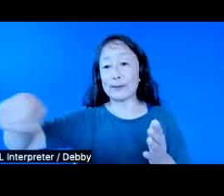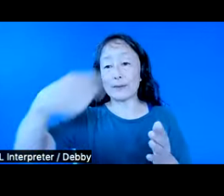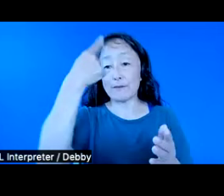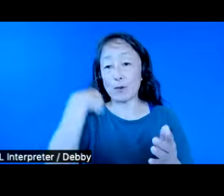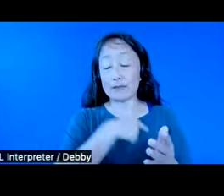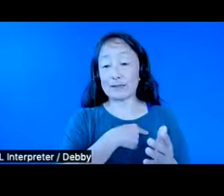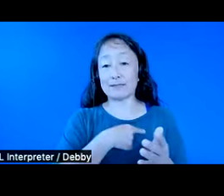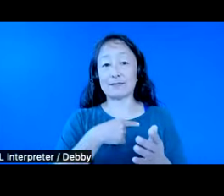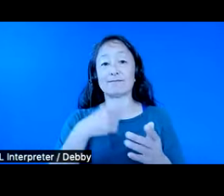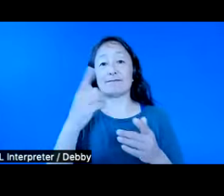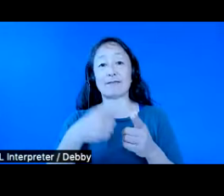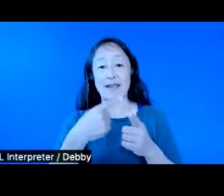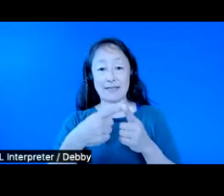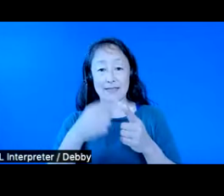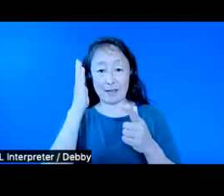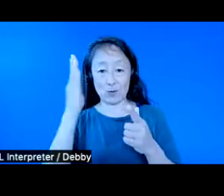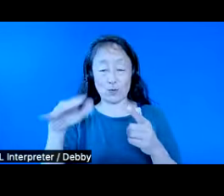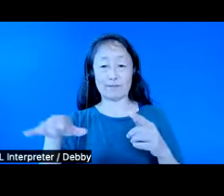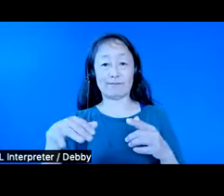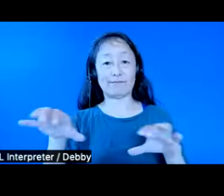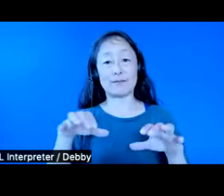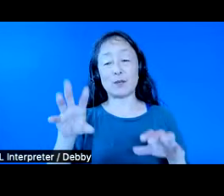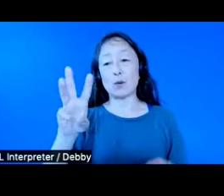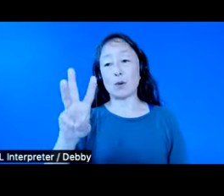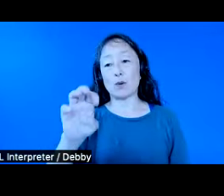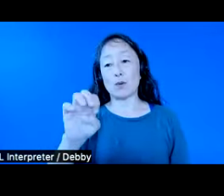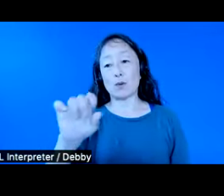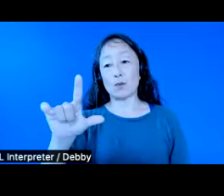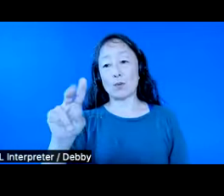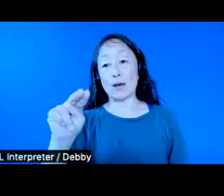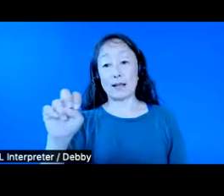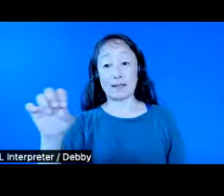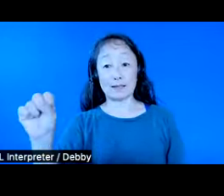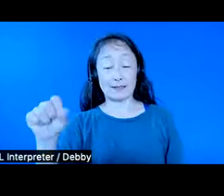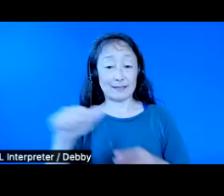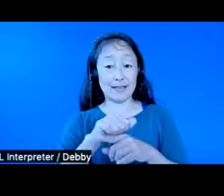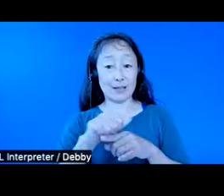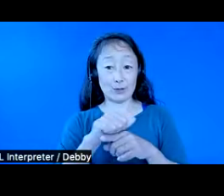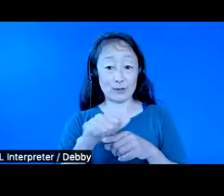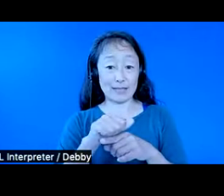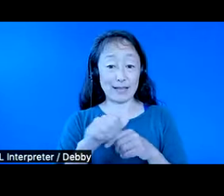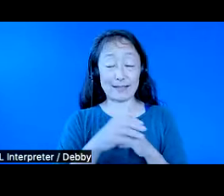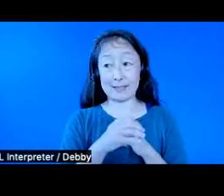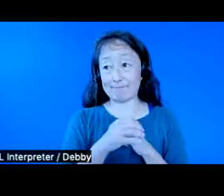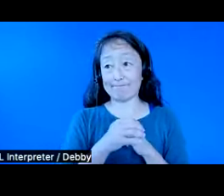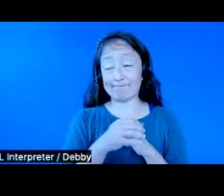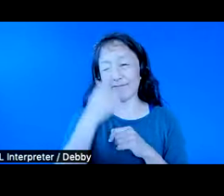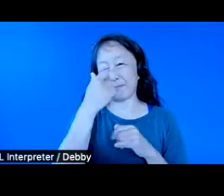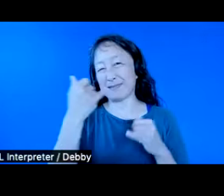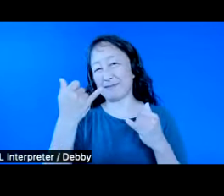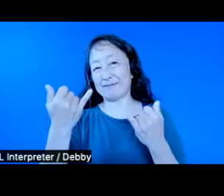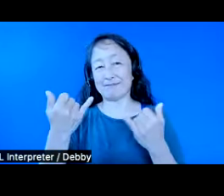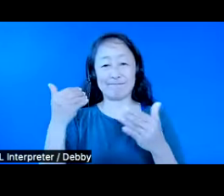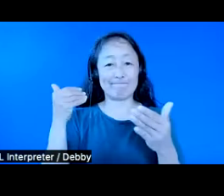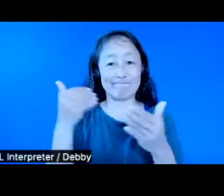so we're going to take care of each other and ourselves. If you have smudge available, let's do this thing together,